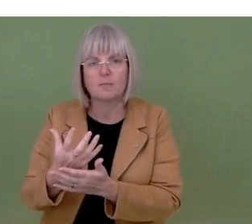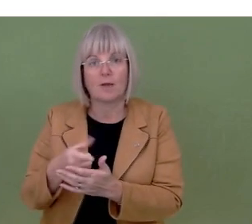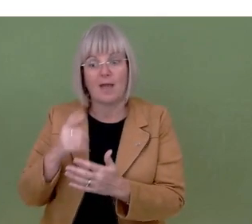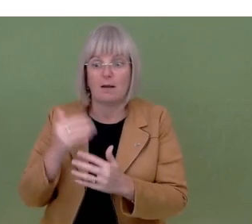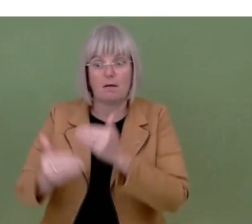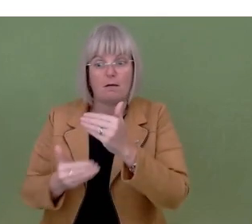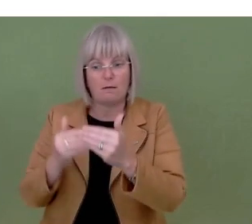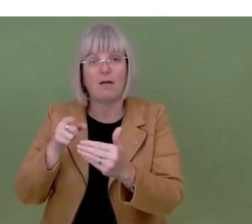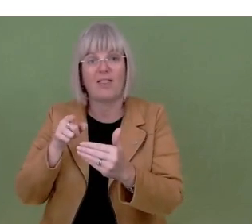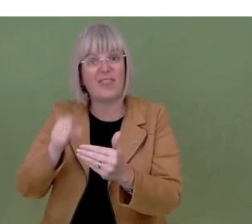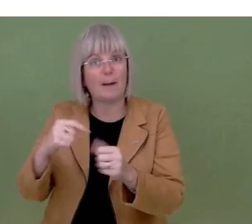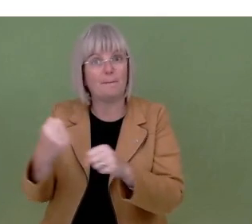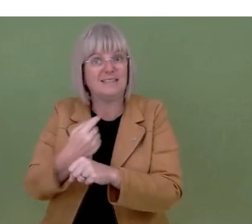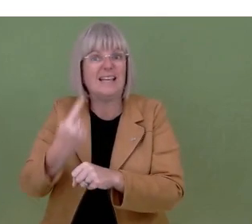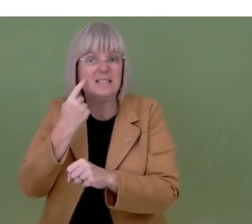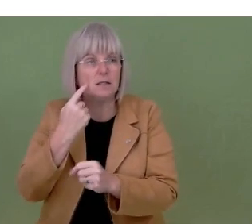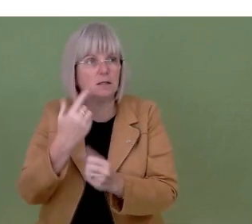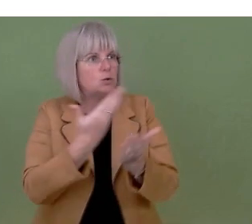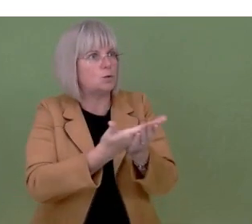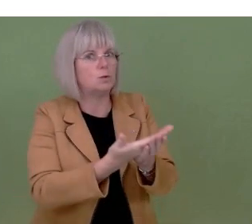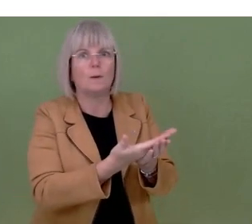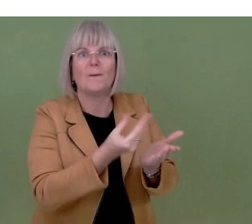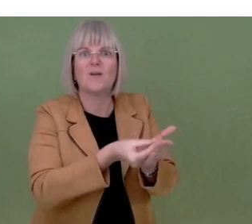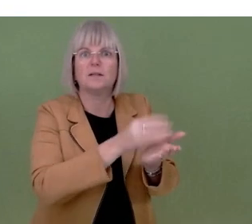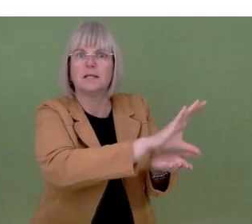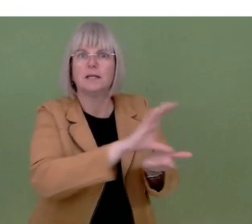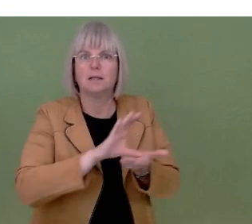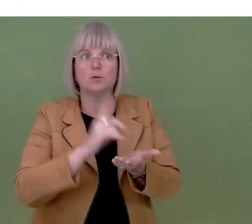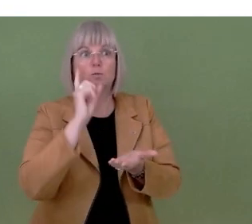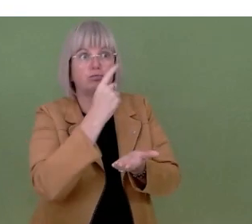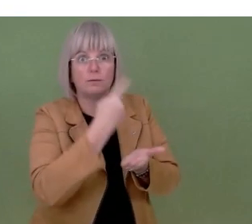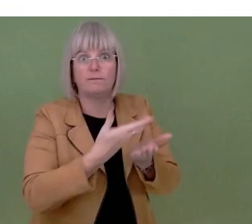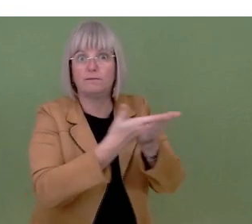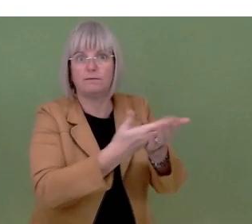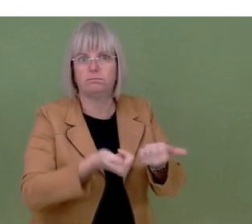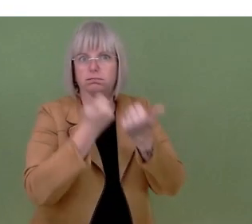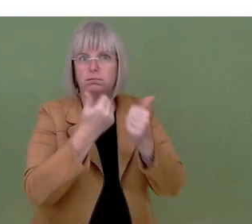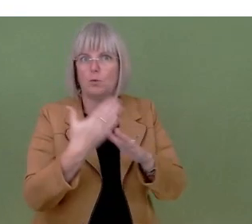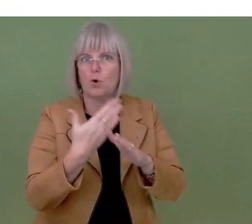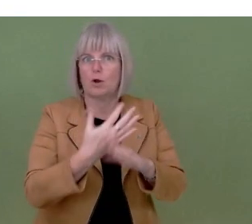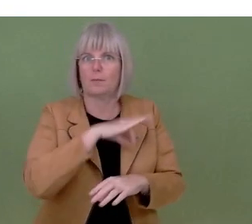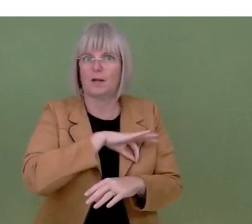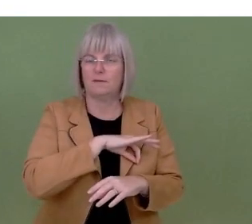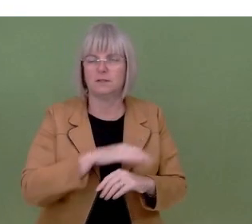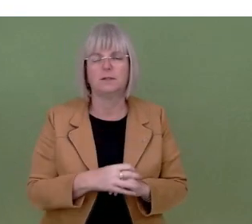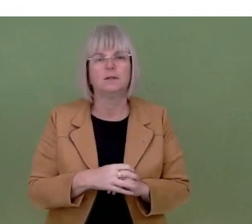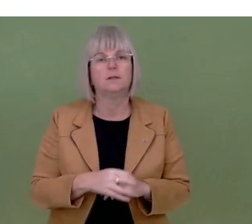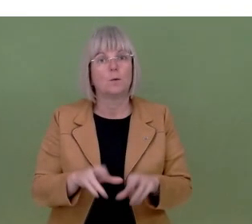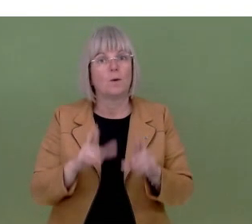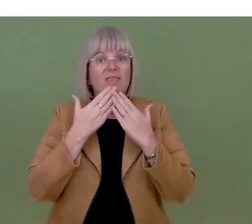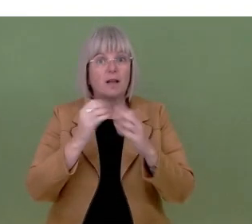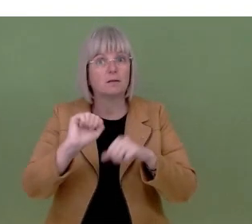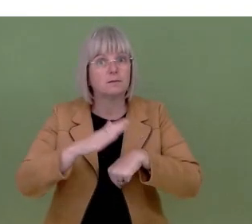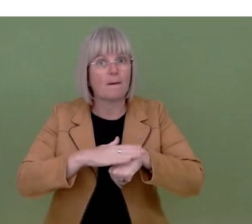to commissioners for the benefit of the work together. So thanks very much for your time. I hope you found that interesting. And